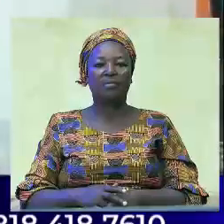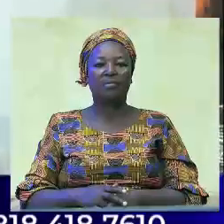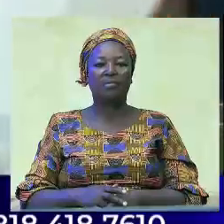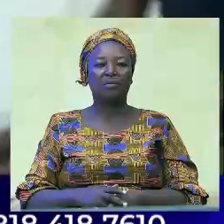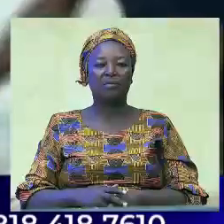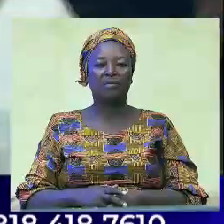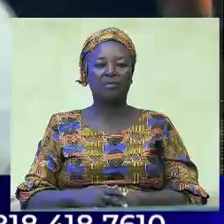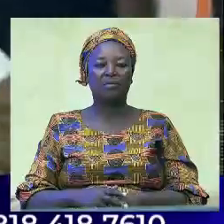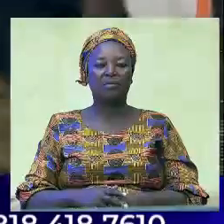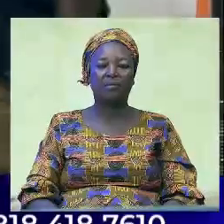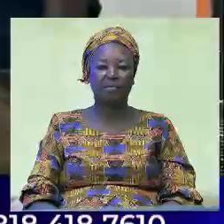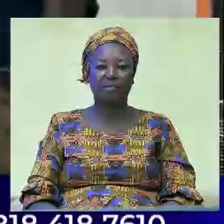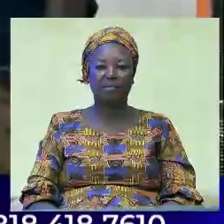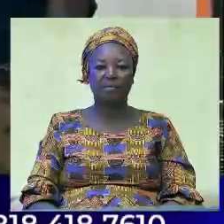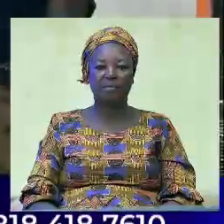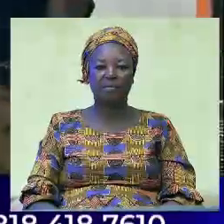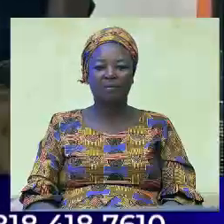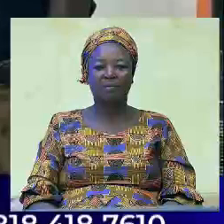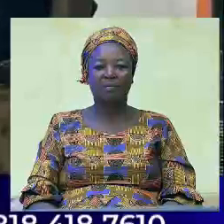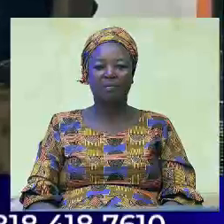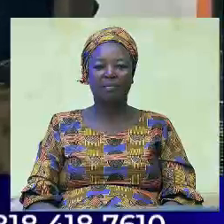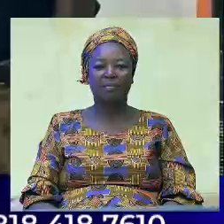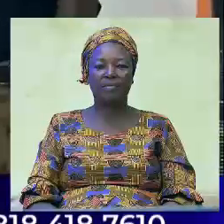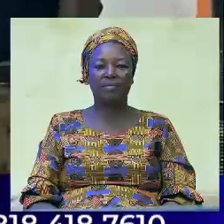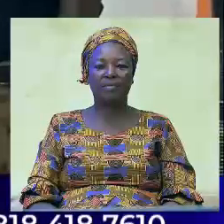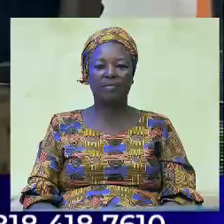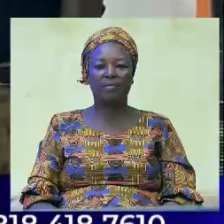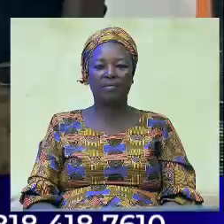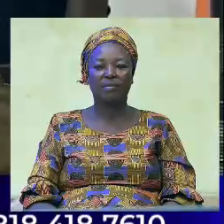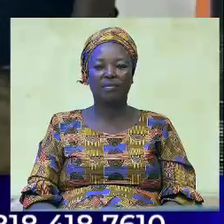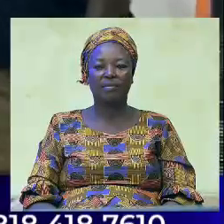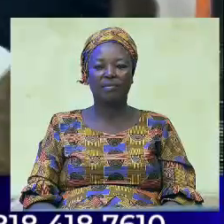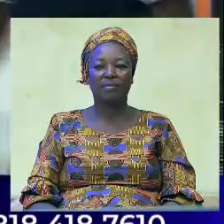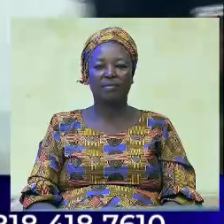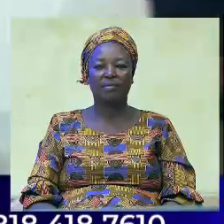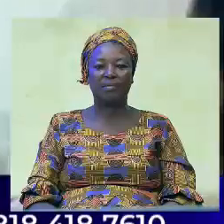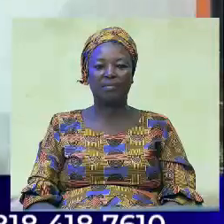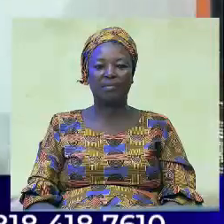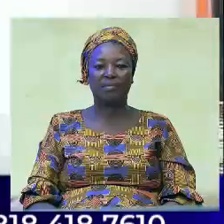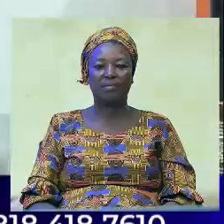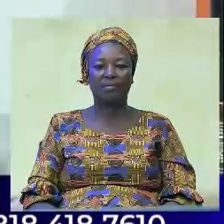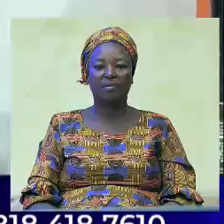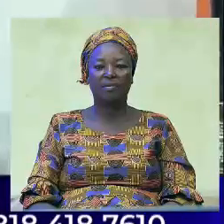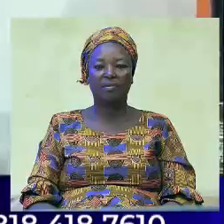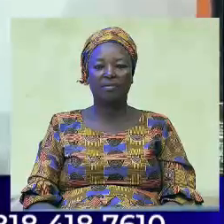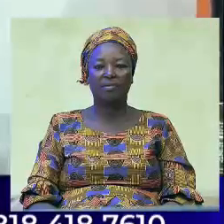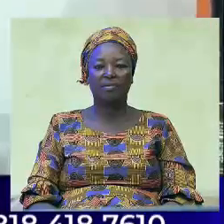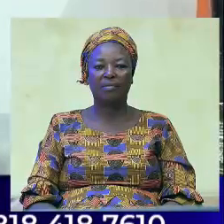Umuneme soke oke ihe chineke mere. through